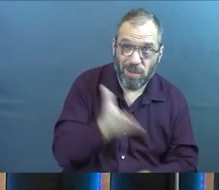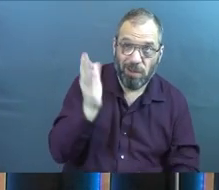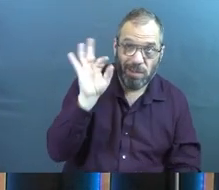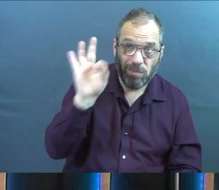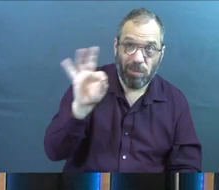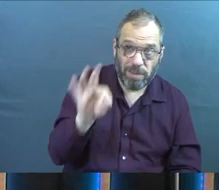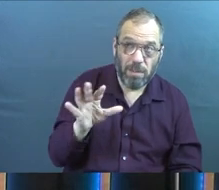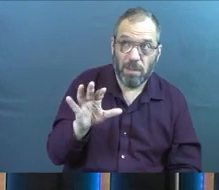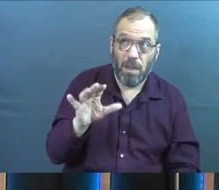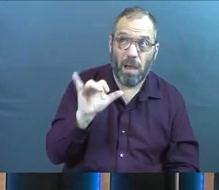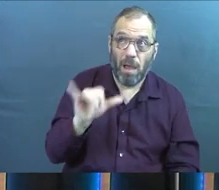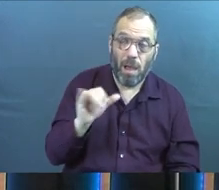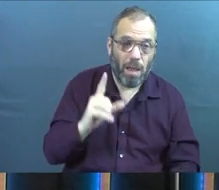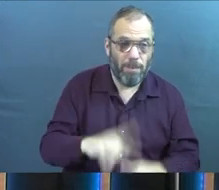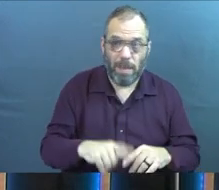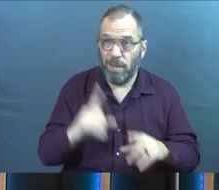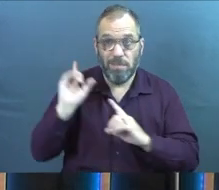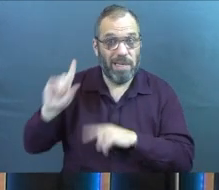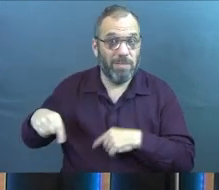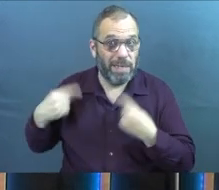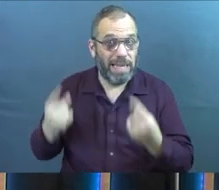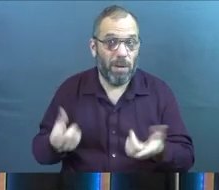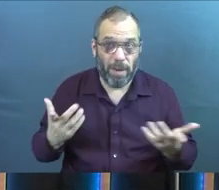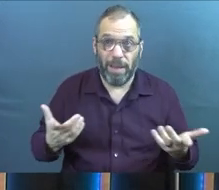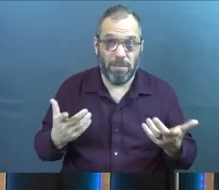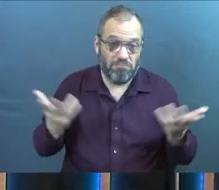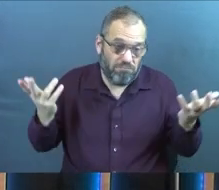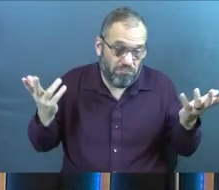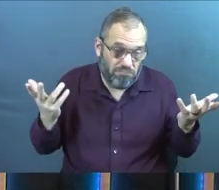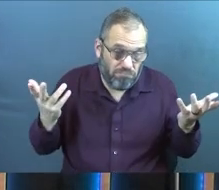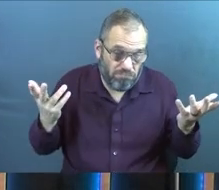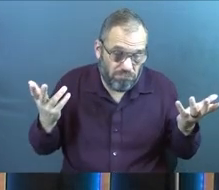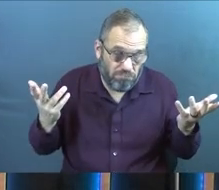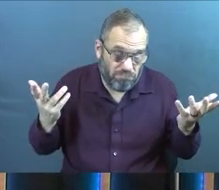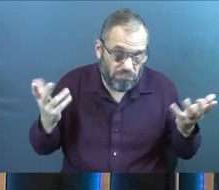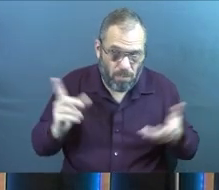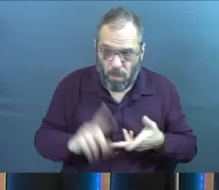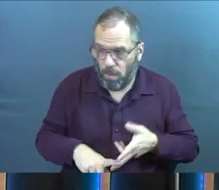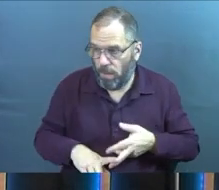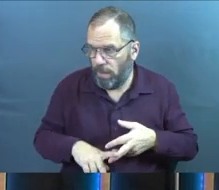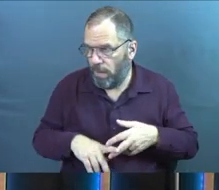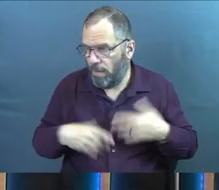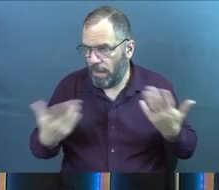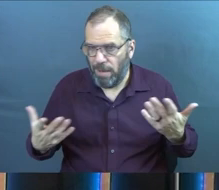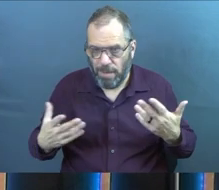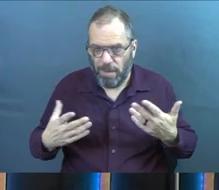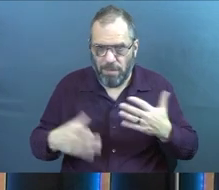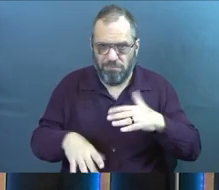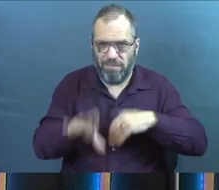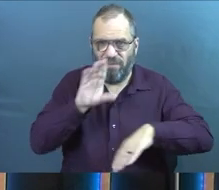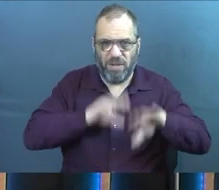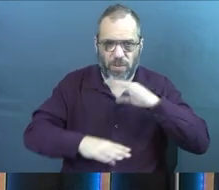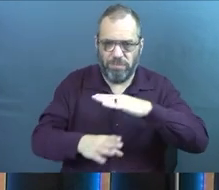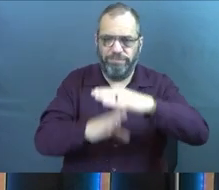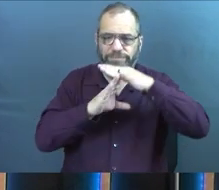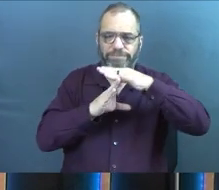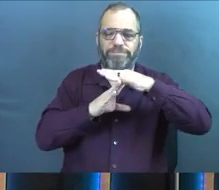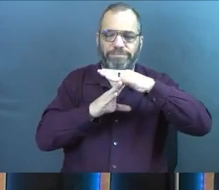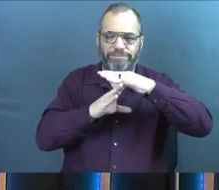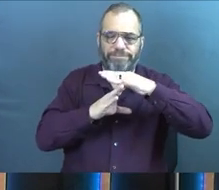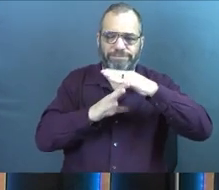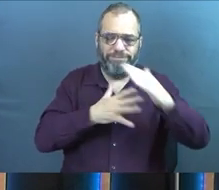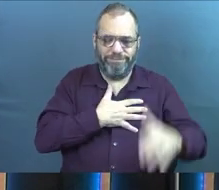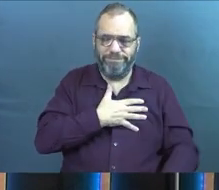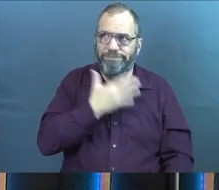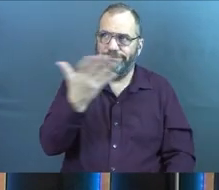conversation, and it makes total sense. Maybe it always has been. And there's probably a lot of different things that stand in our way of being willing to give